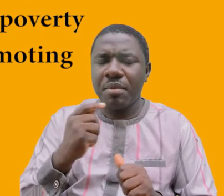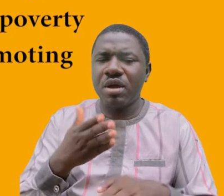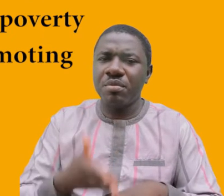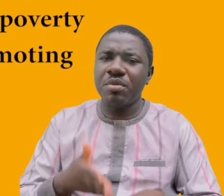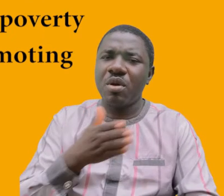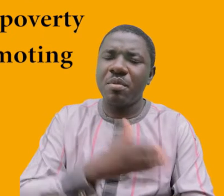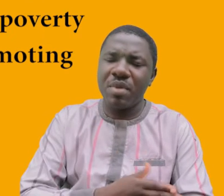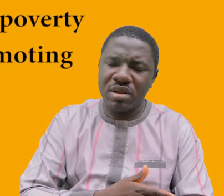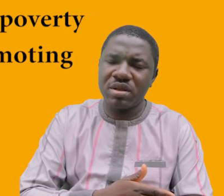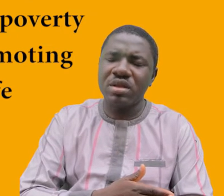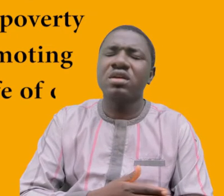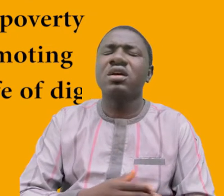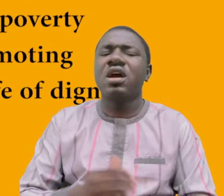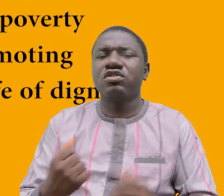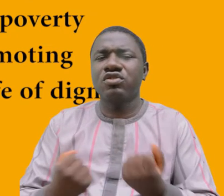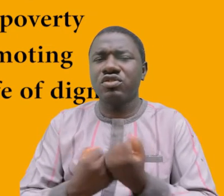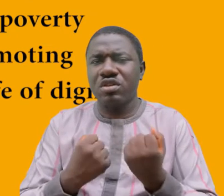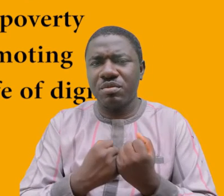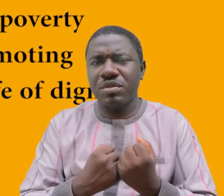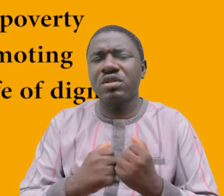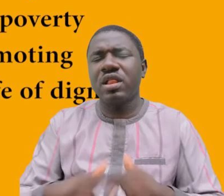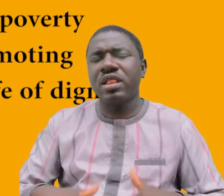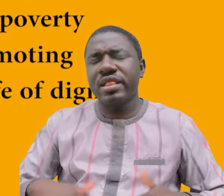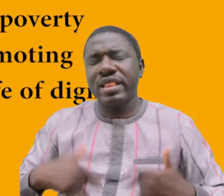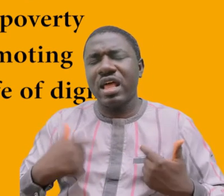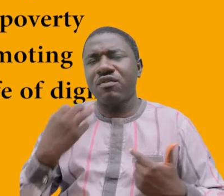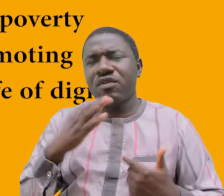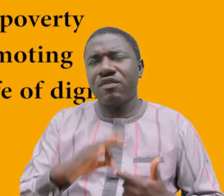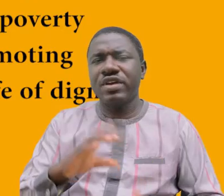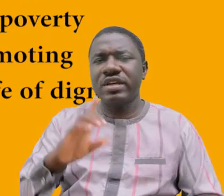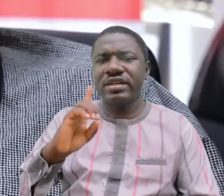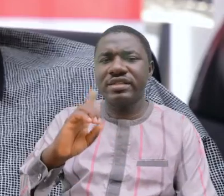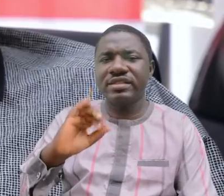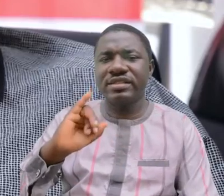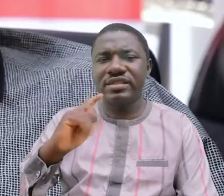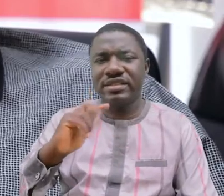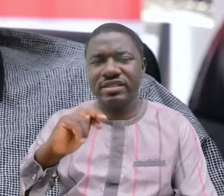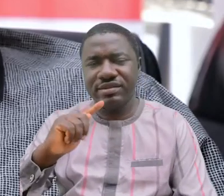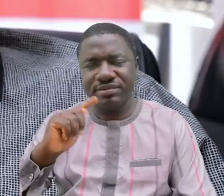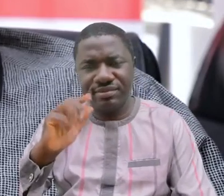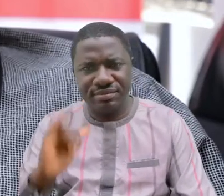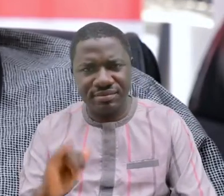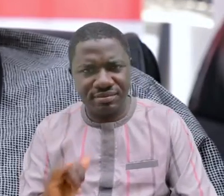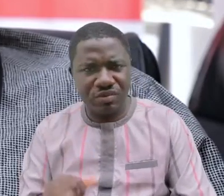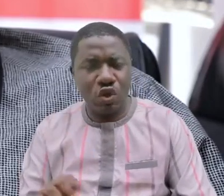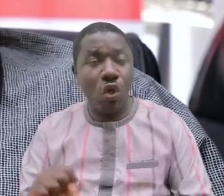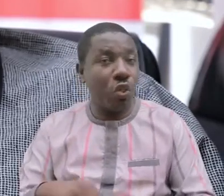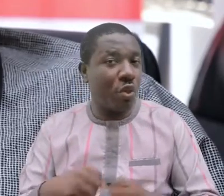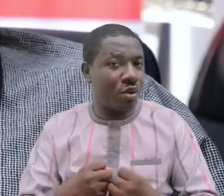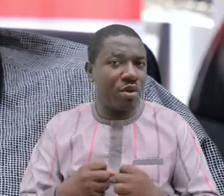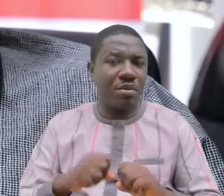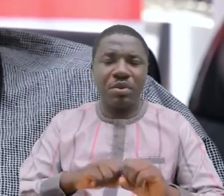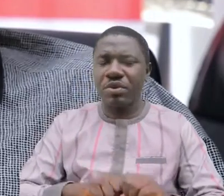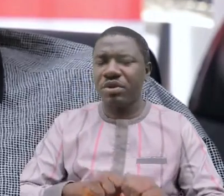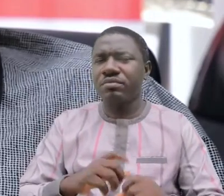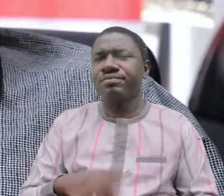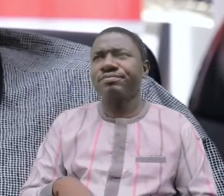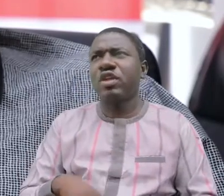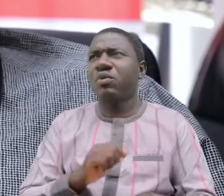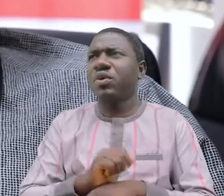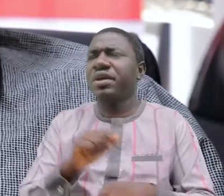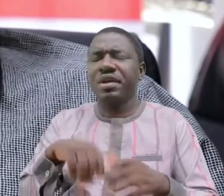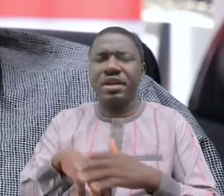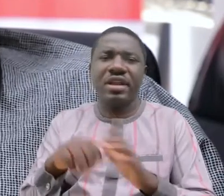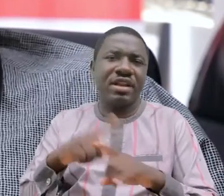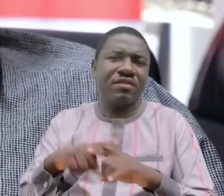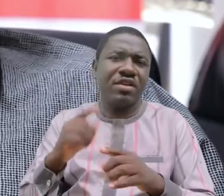promoting and enhancing livelihoods and a life of dignity. Social protection has been proven to work in